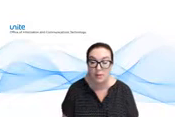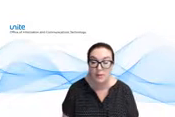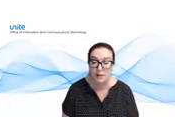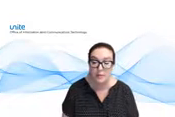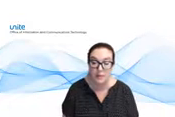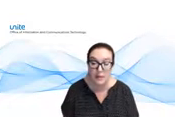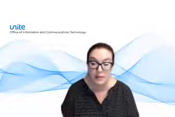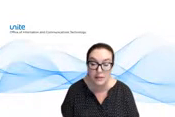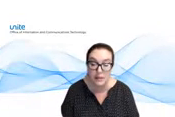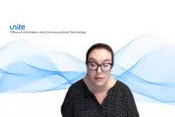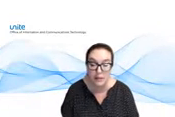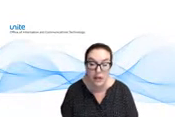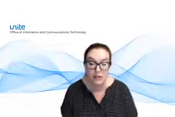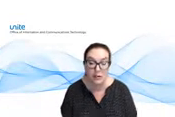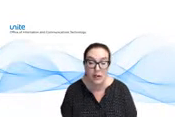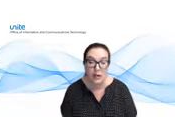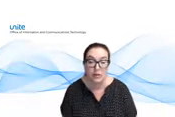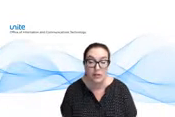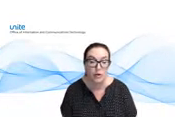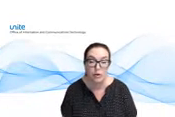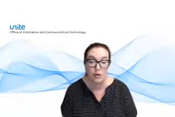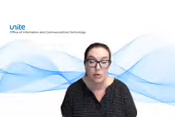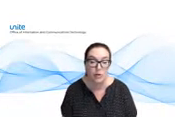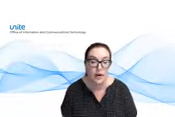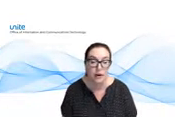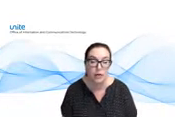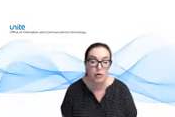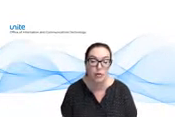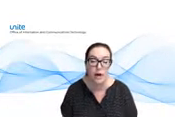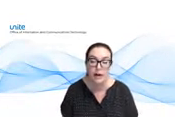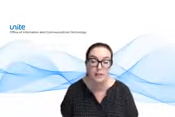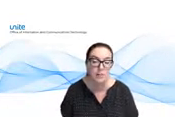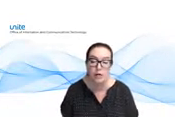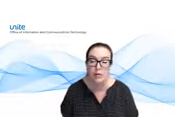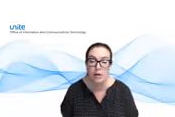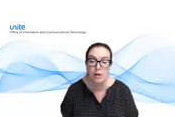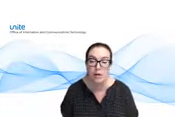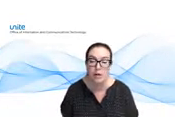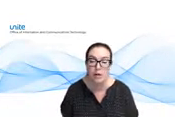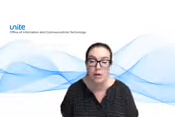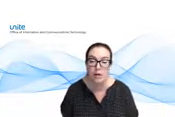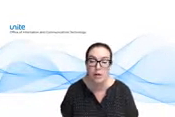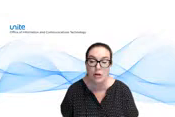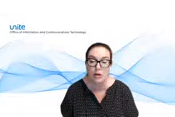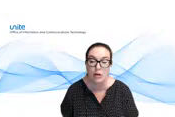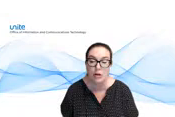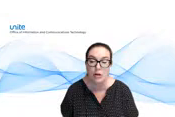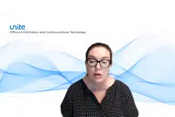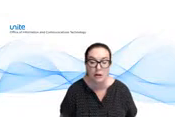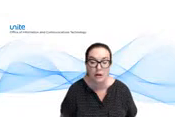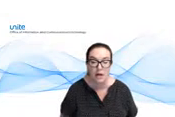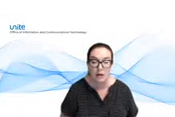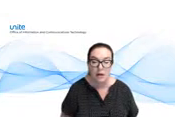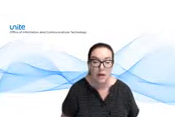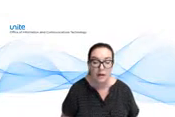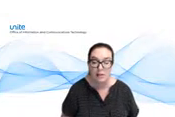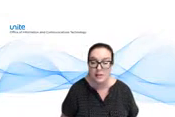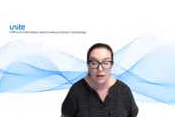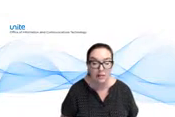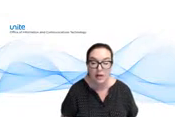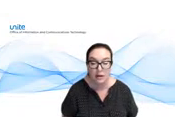users. I'll put some of those links in the channel. So don't try to craft Microsoft manuals, because they're